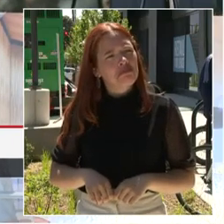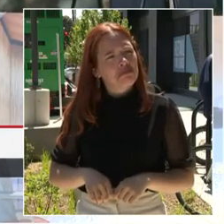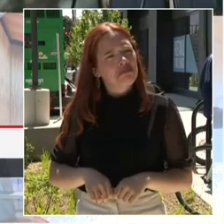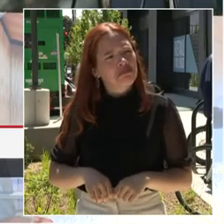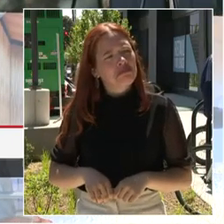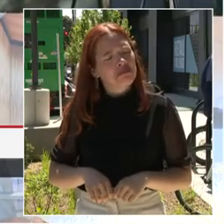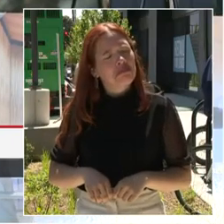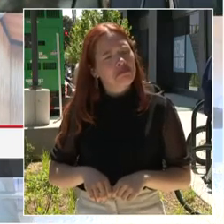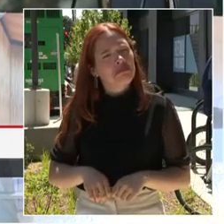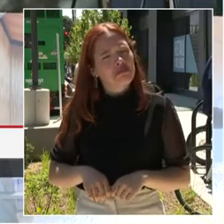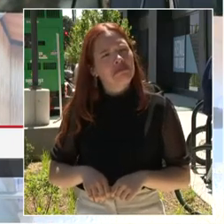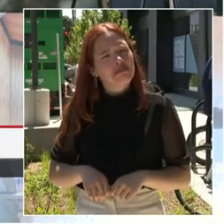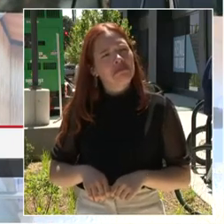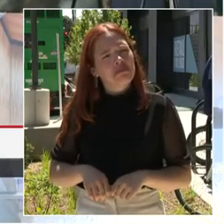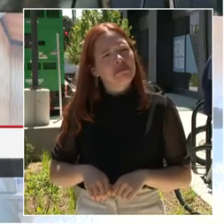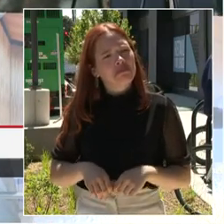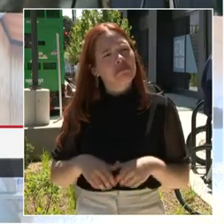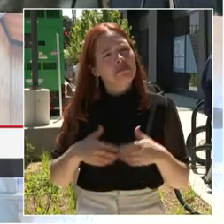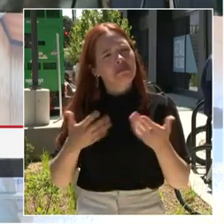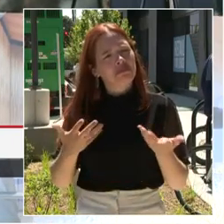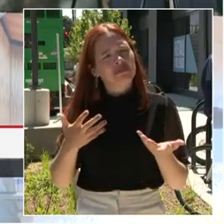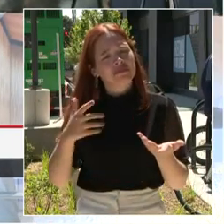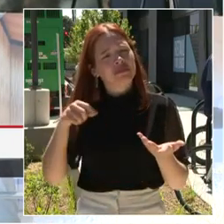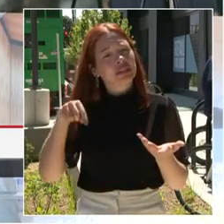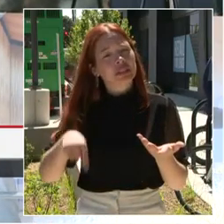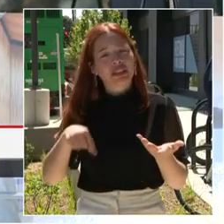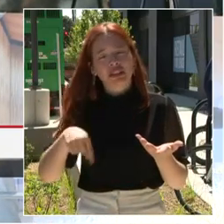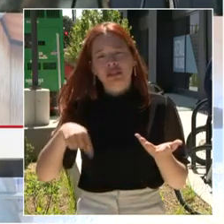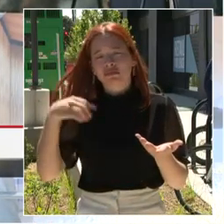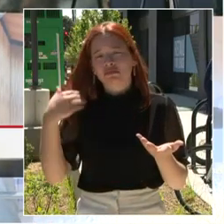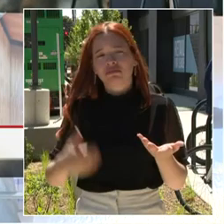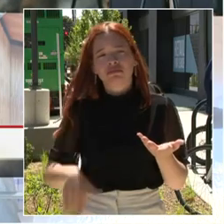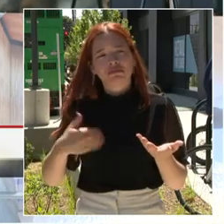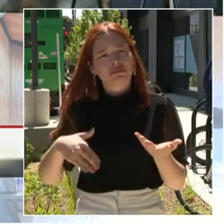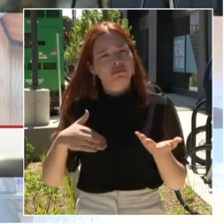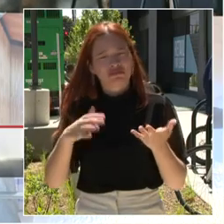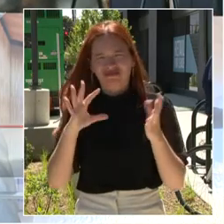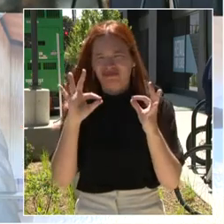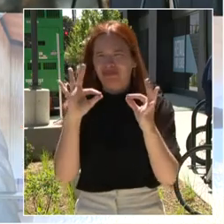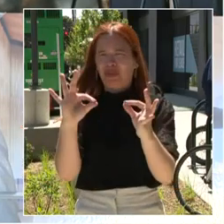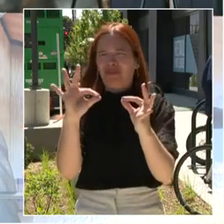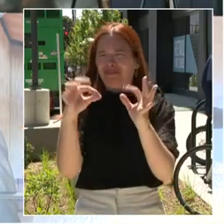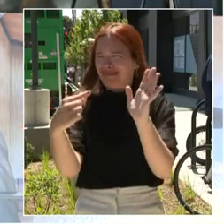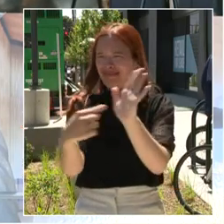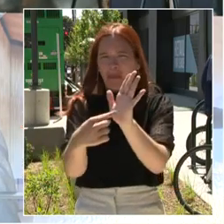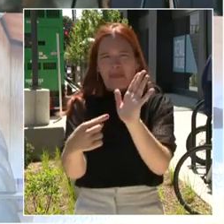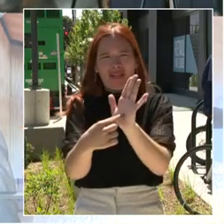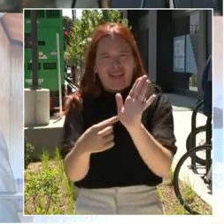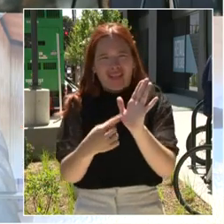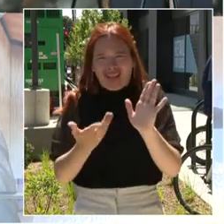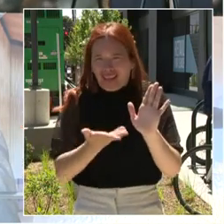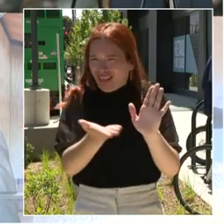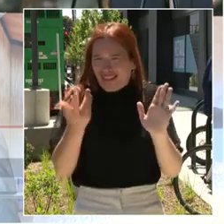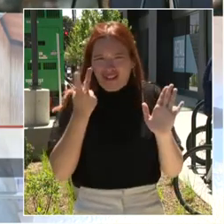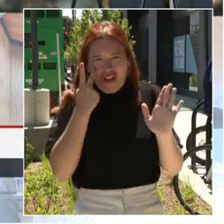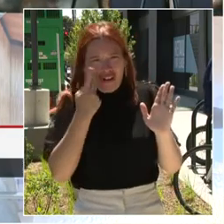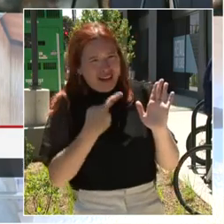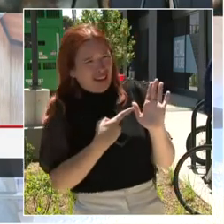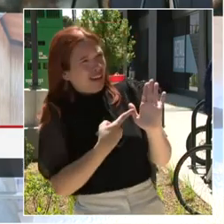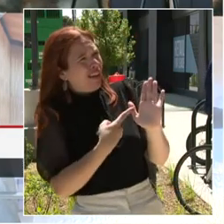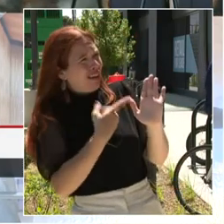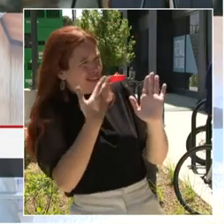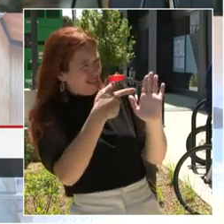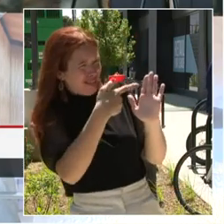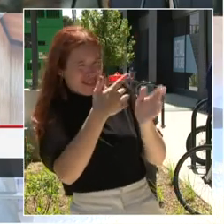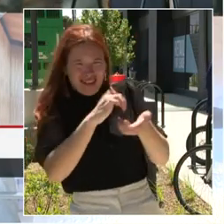And this may be the best example I've had in my career, which is getting a little long, of that cooperation.